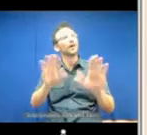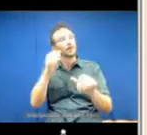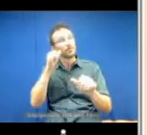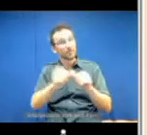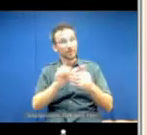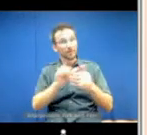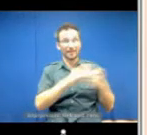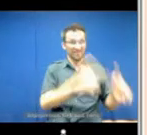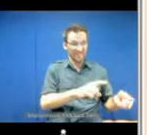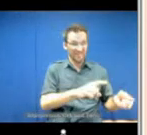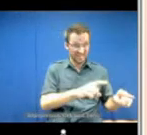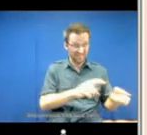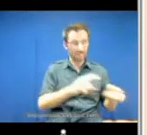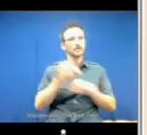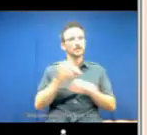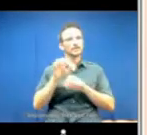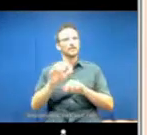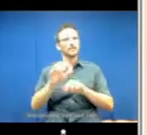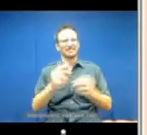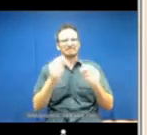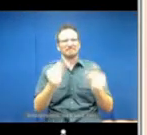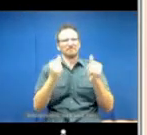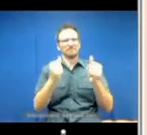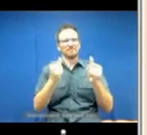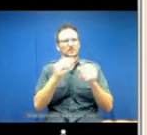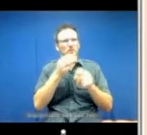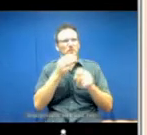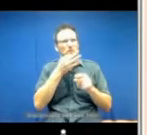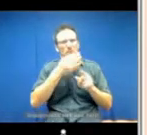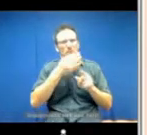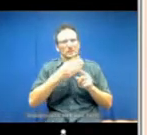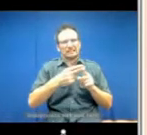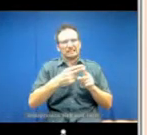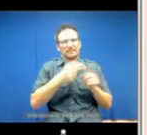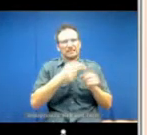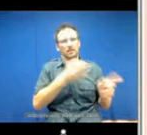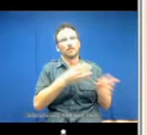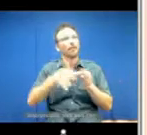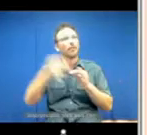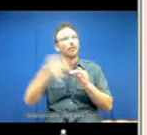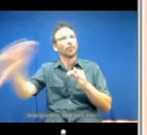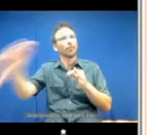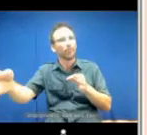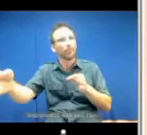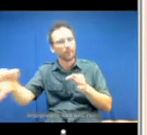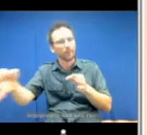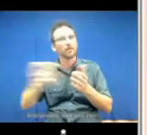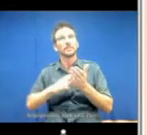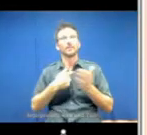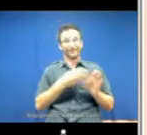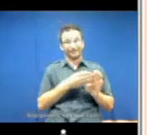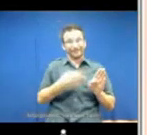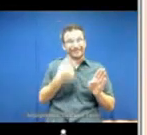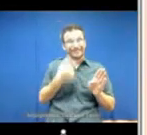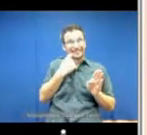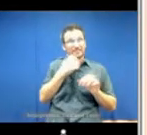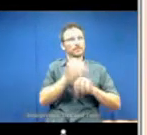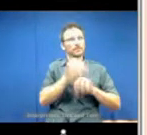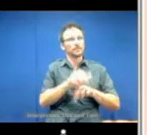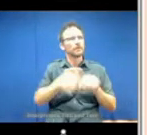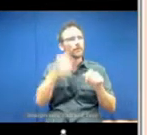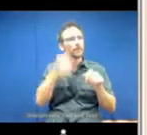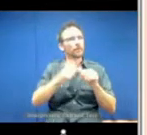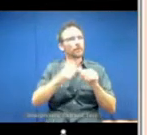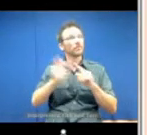much later that they couldn't remember at the deposition but somehow miraculously have now remembered later.